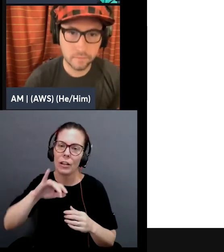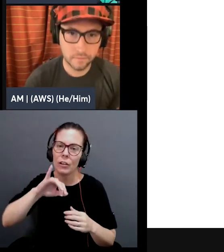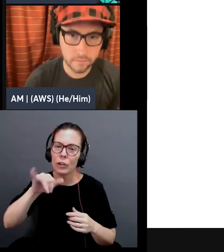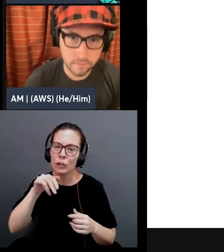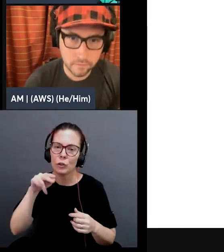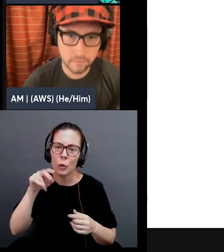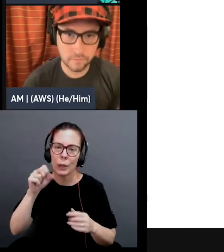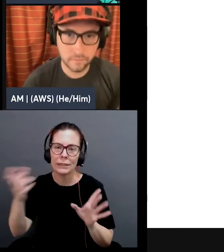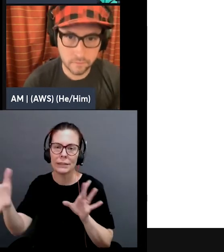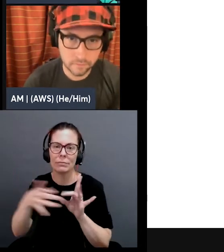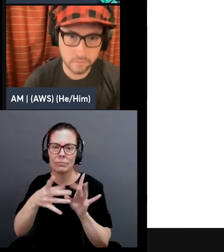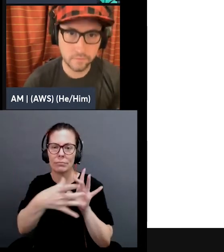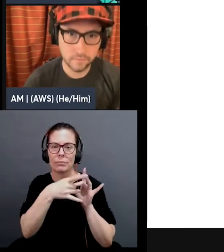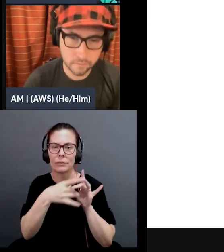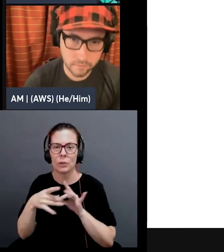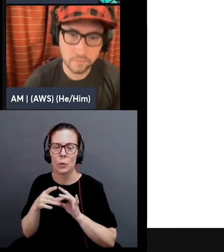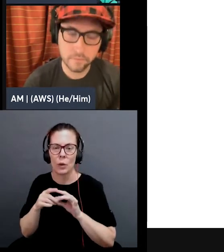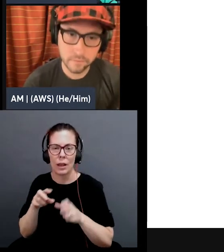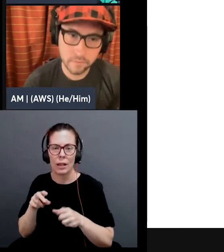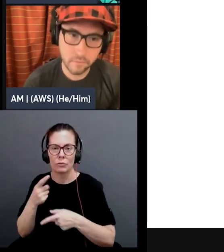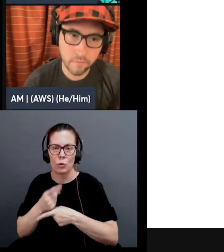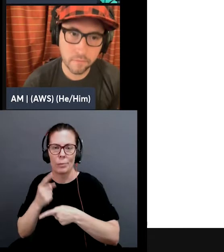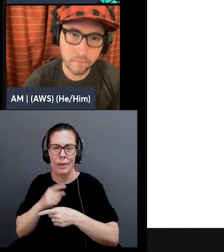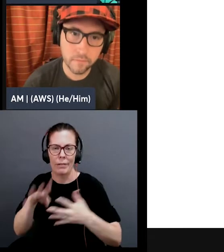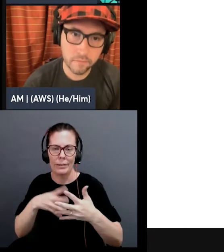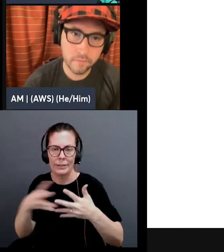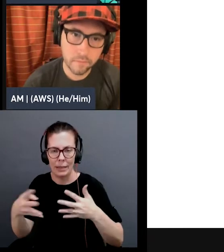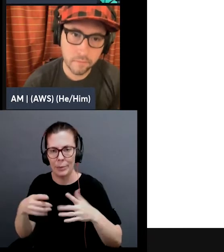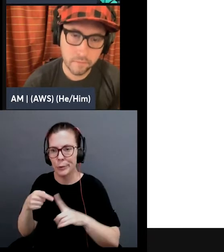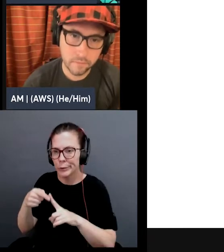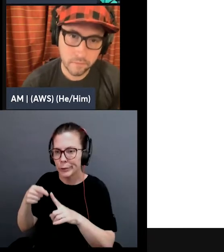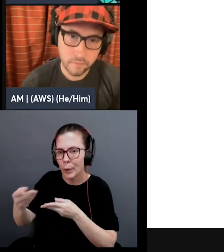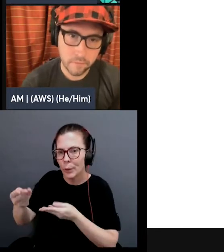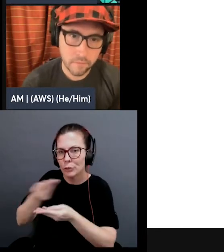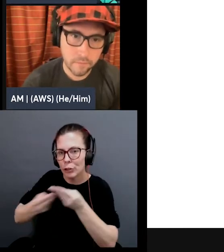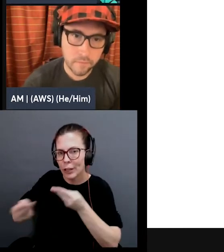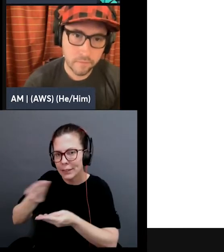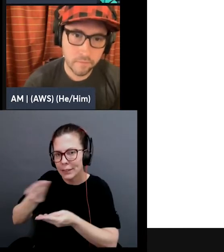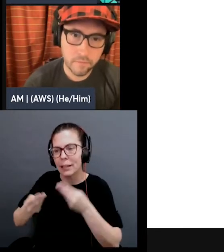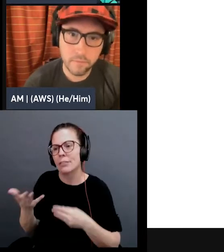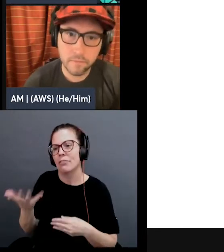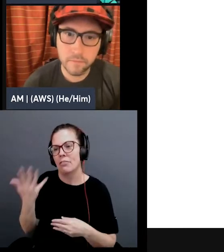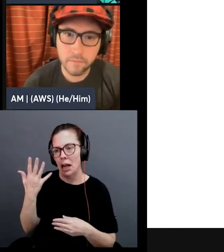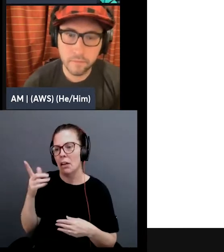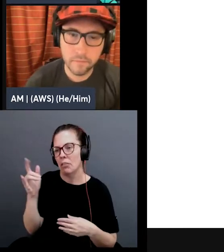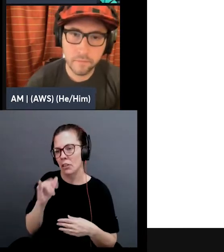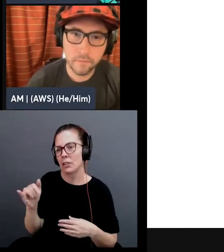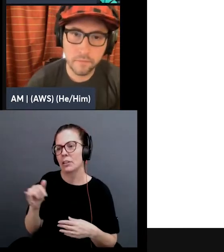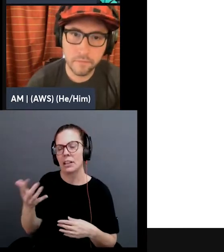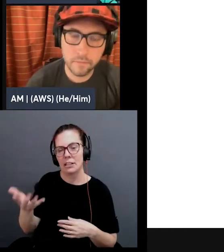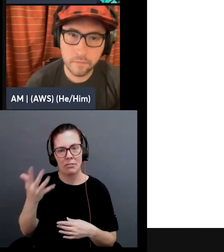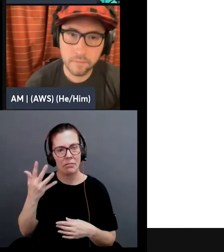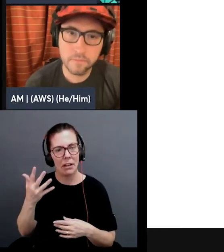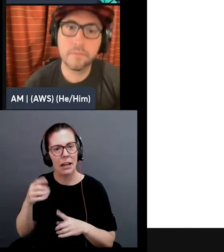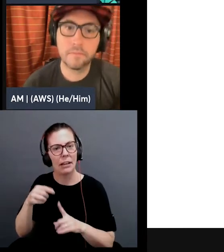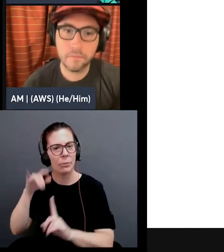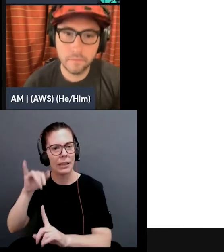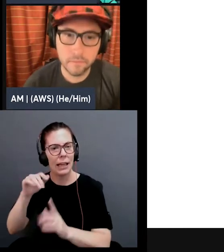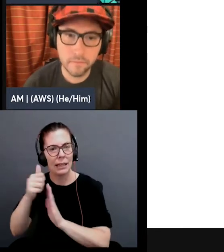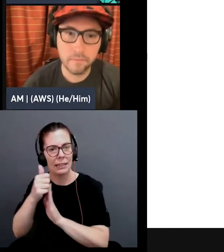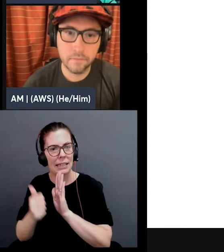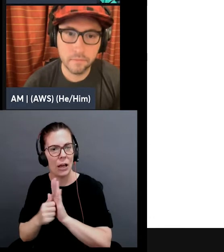set of normalized tables here. We have transactions here. It looks like we have 5 transactions that this specific account has